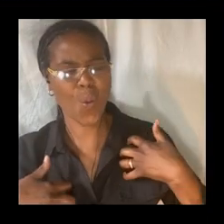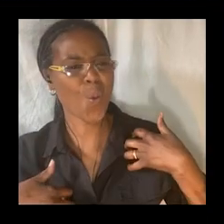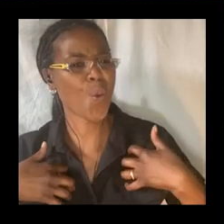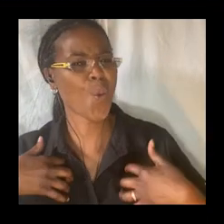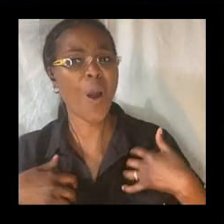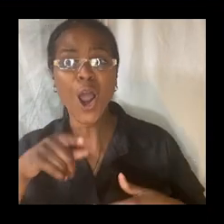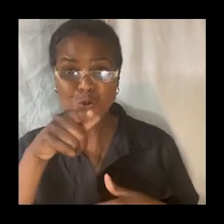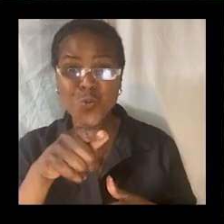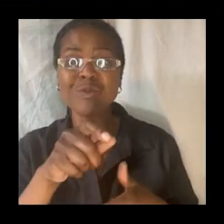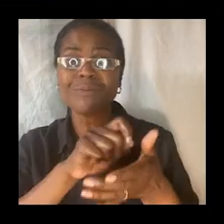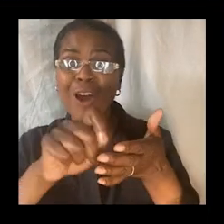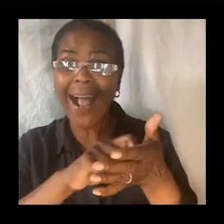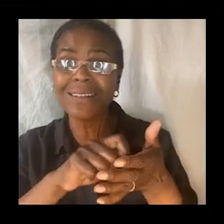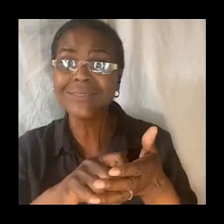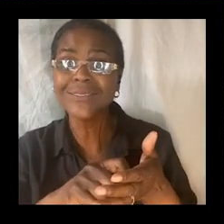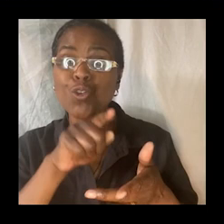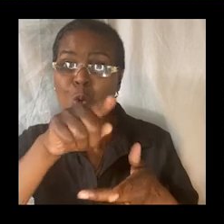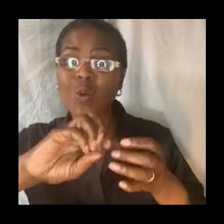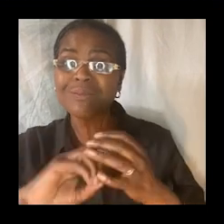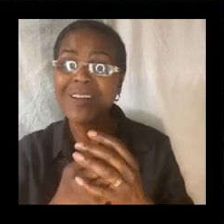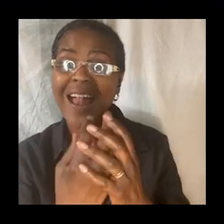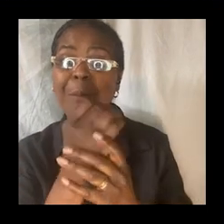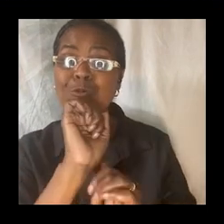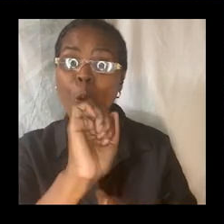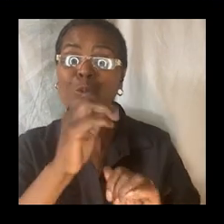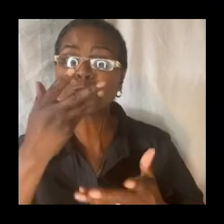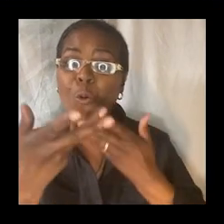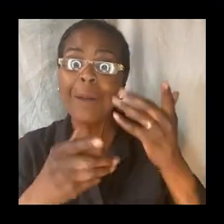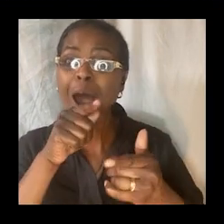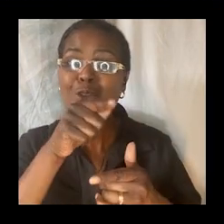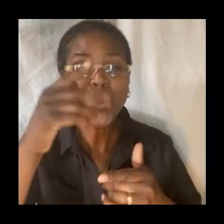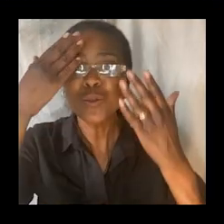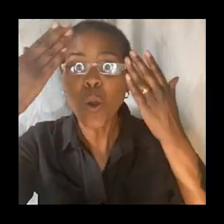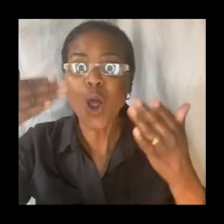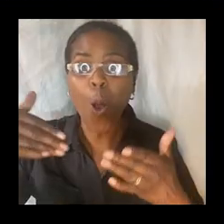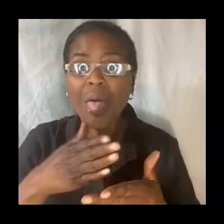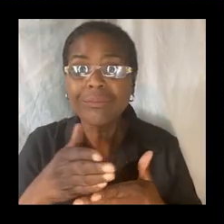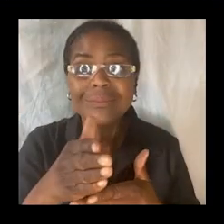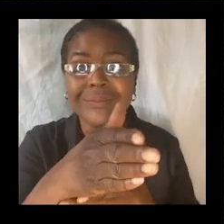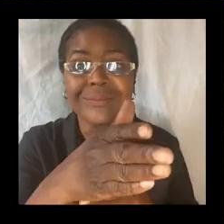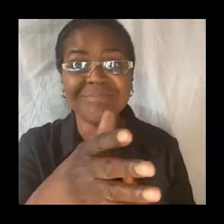that this story is leading you, the creator of it.